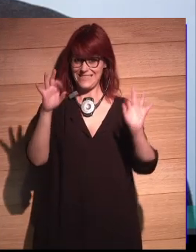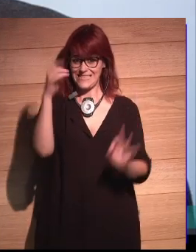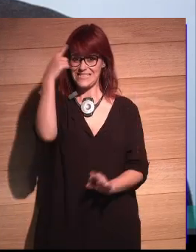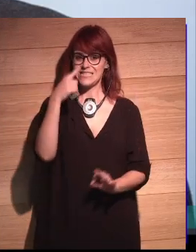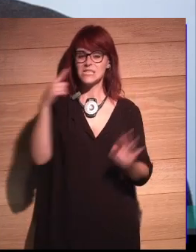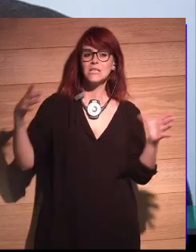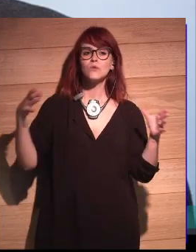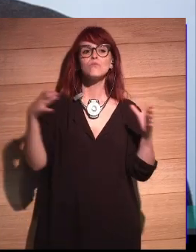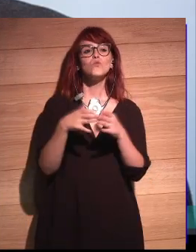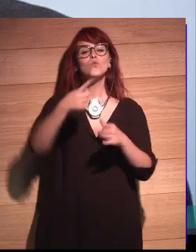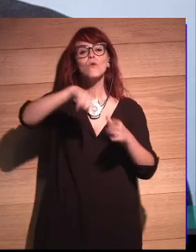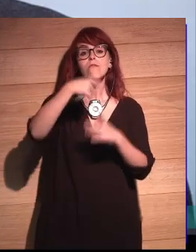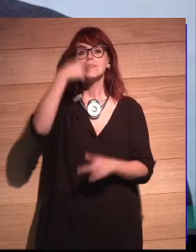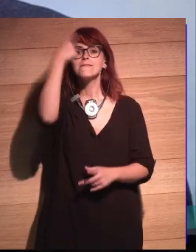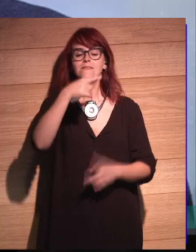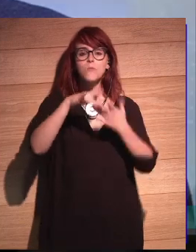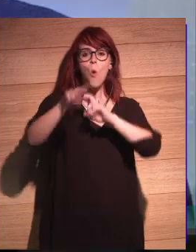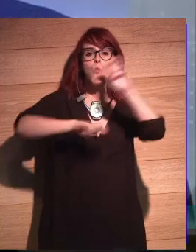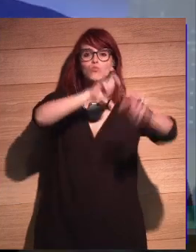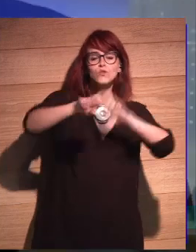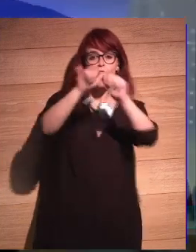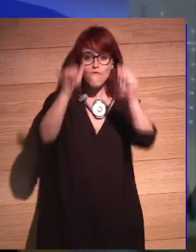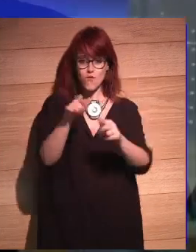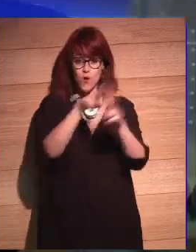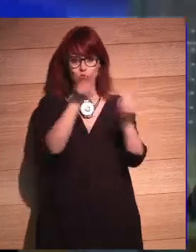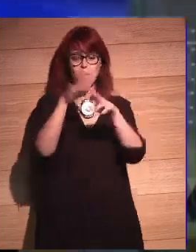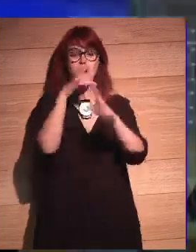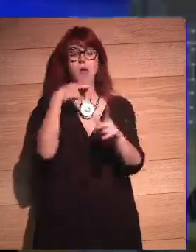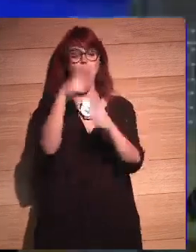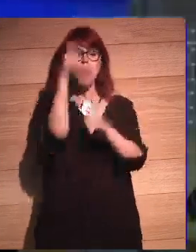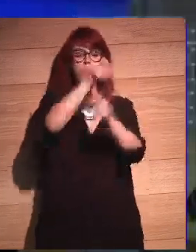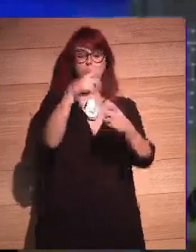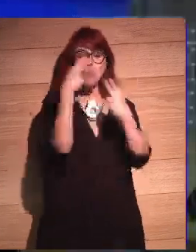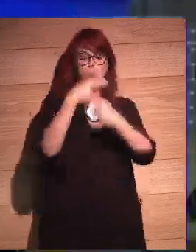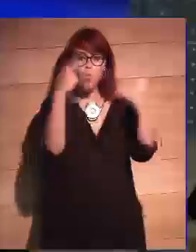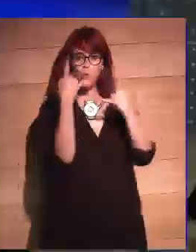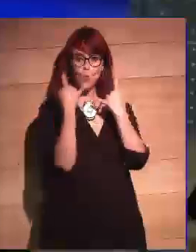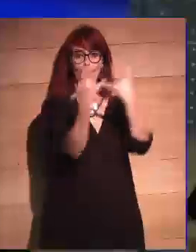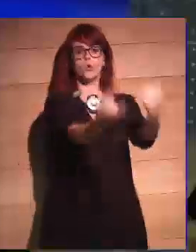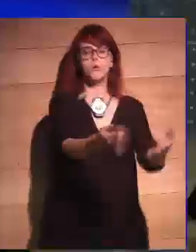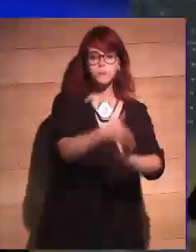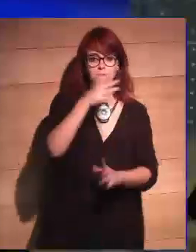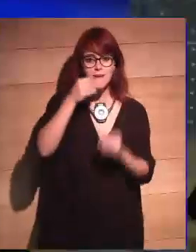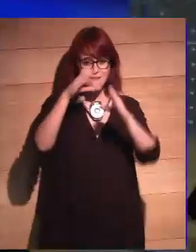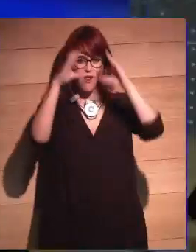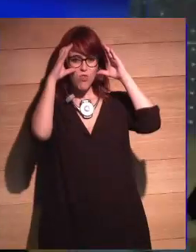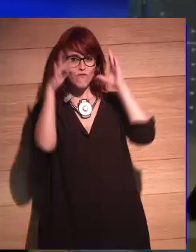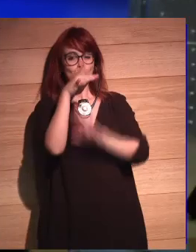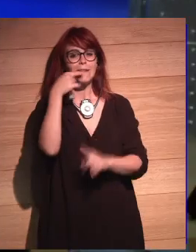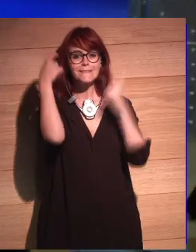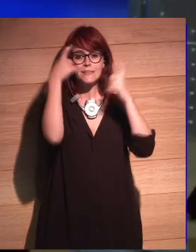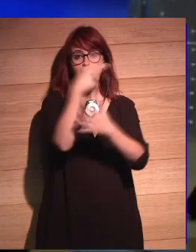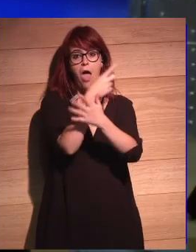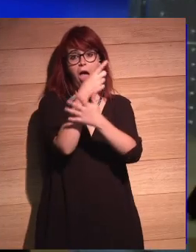ways to captivate audiences, the storytelling in VR. This is 2016, so it also would apply to XR